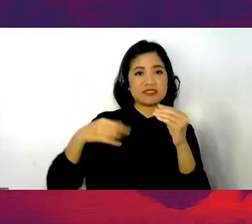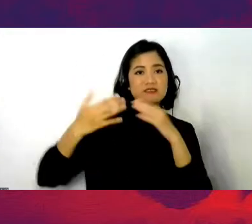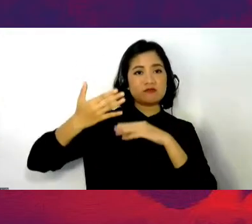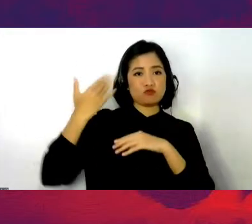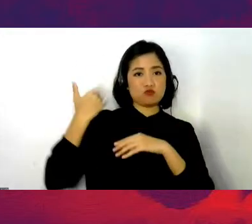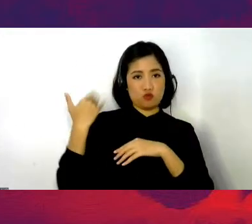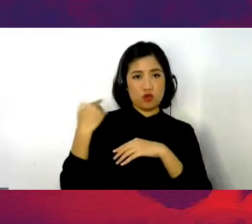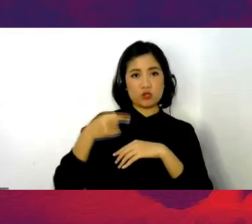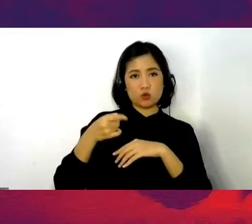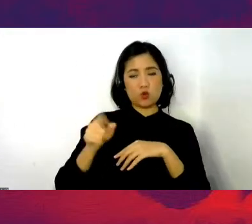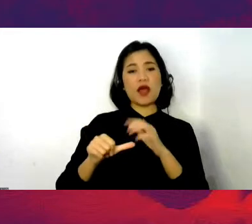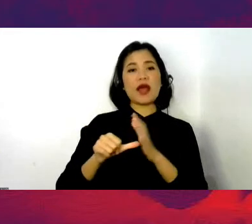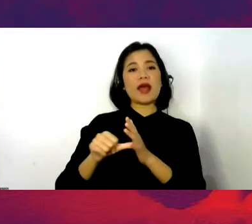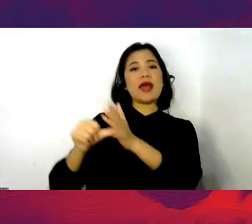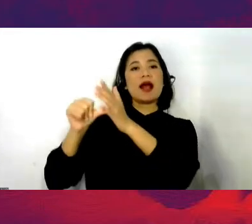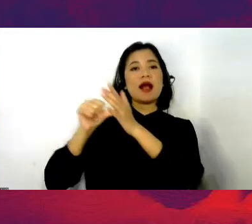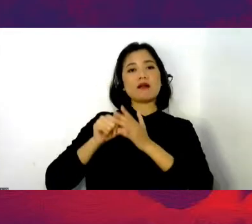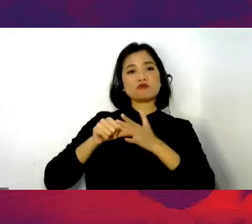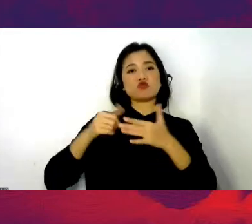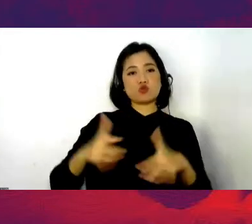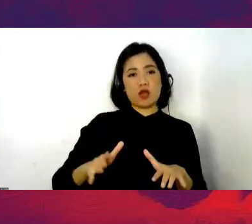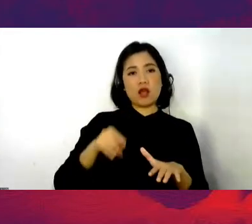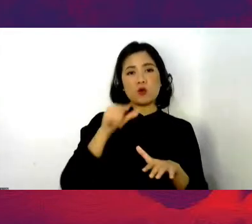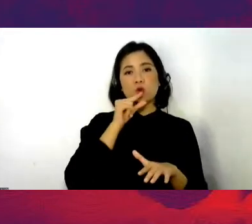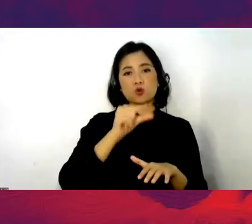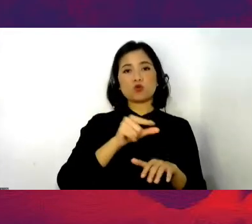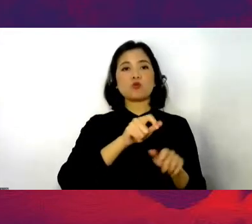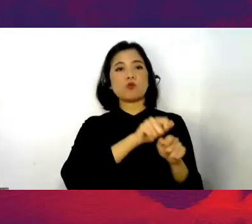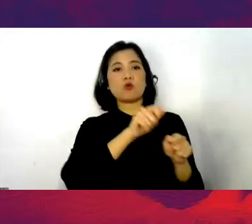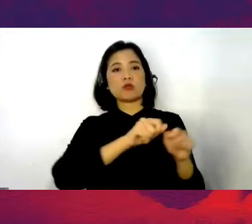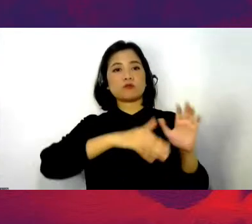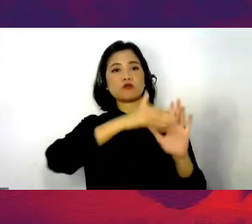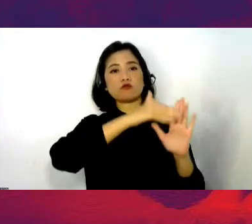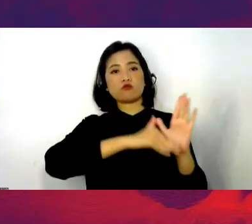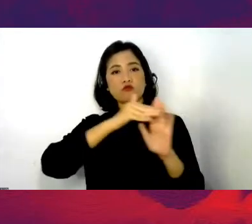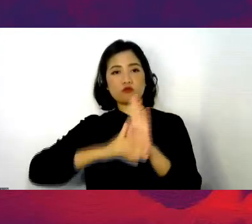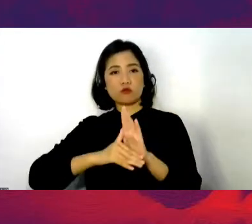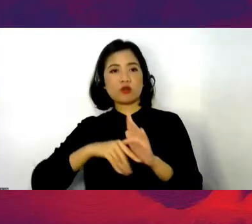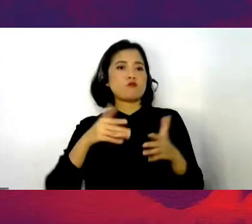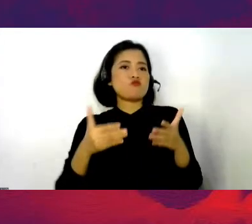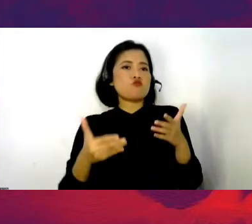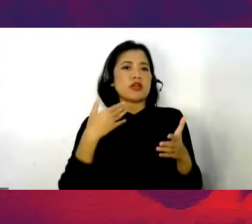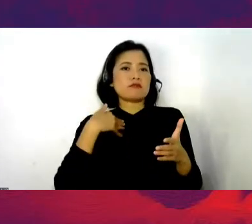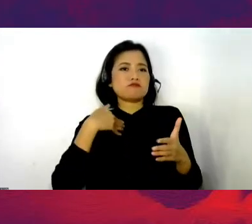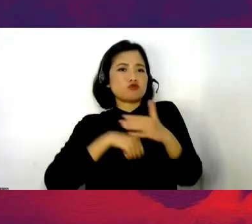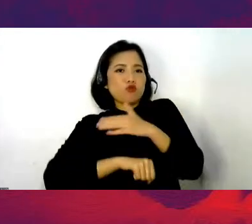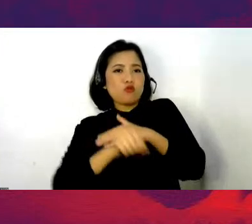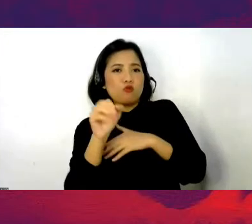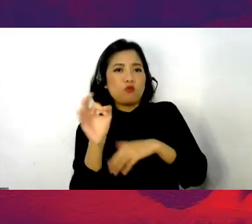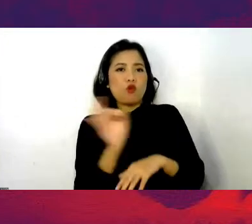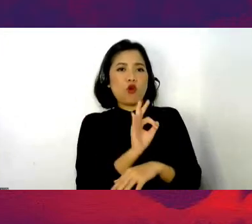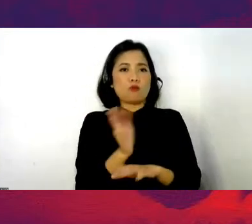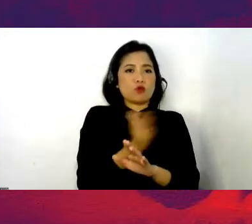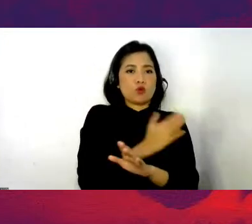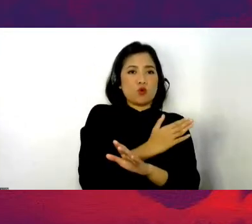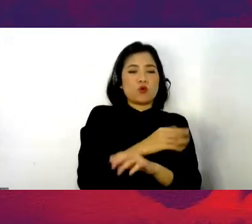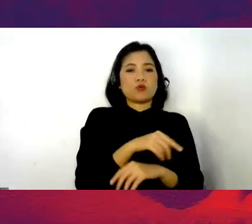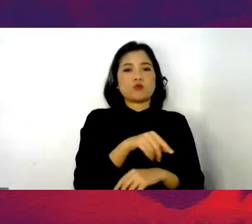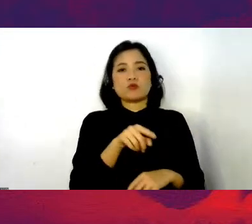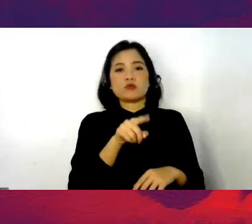help shape all of these policies long before I was born, maybe. Starting from 60s, we talk about